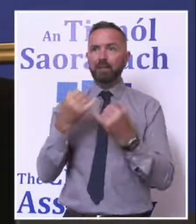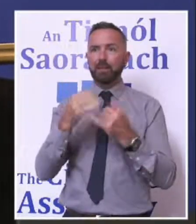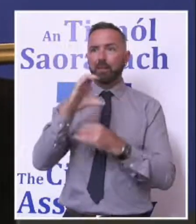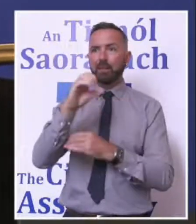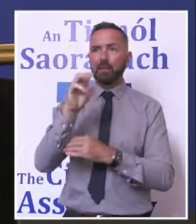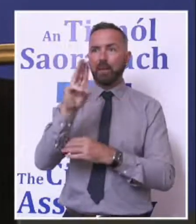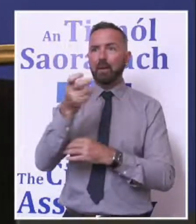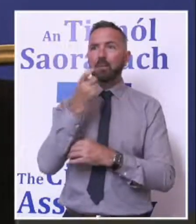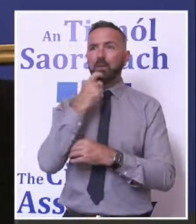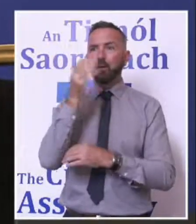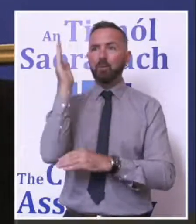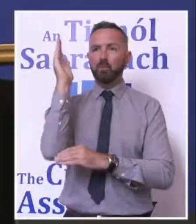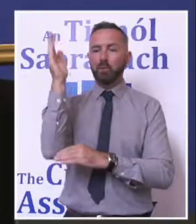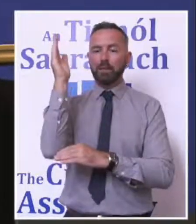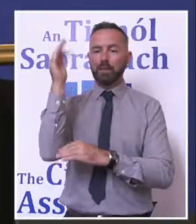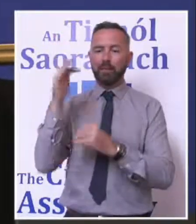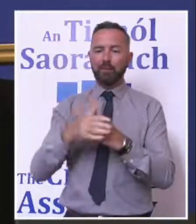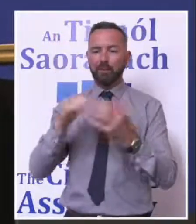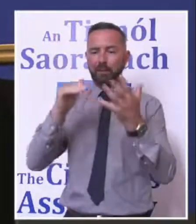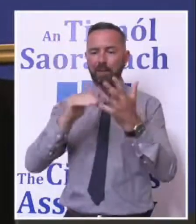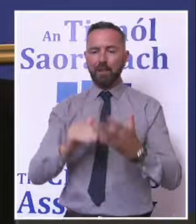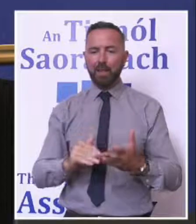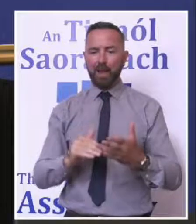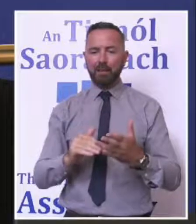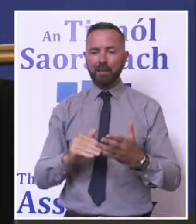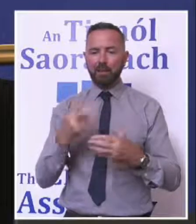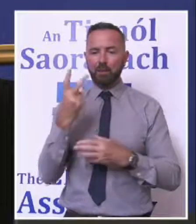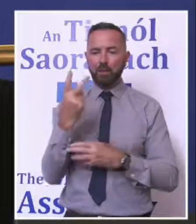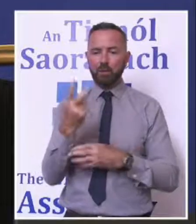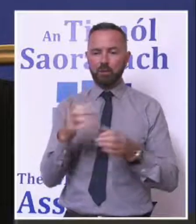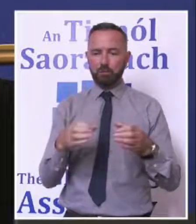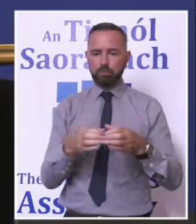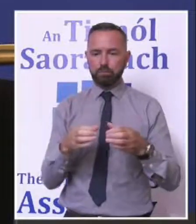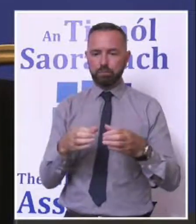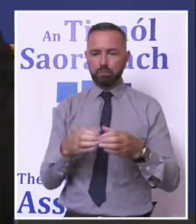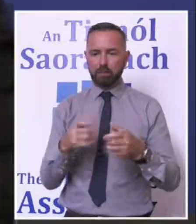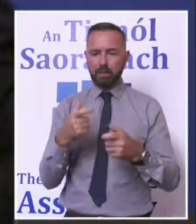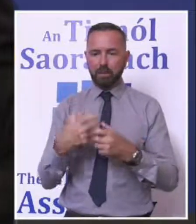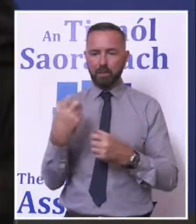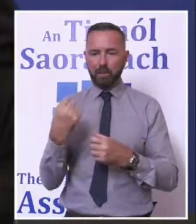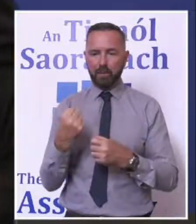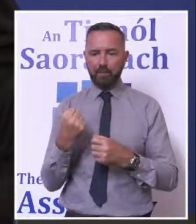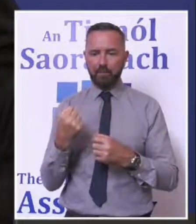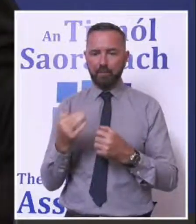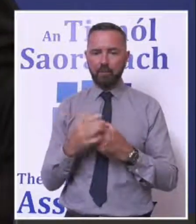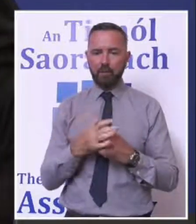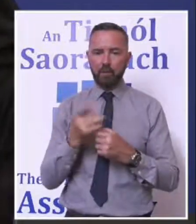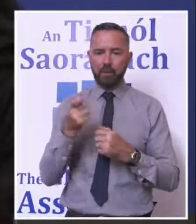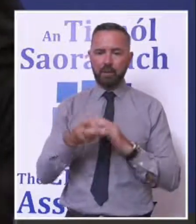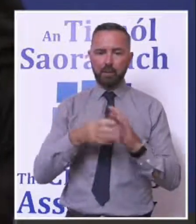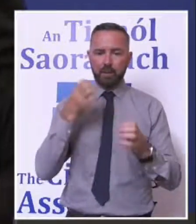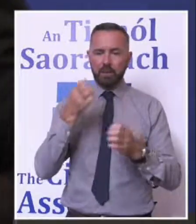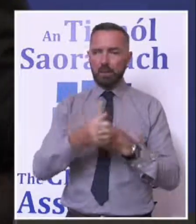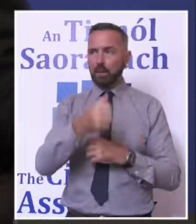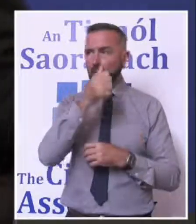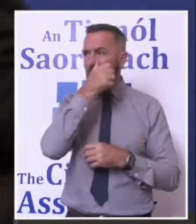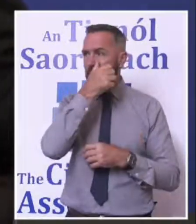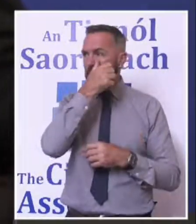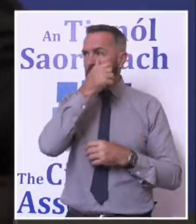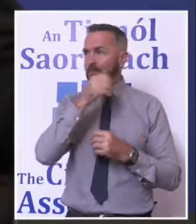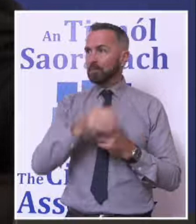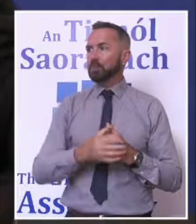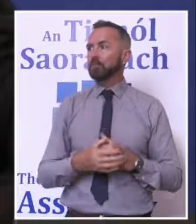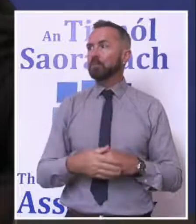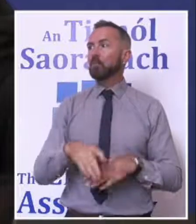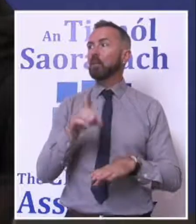for the last two sessions that we've had, and for this weekend. And Dr. O'Riordan